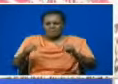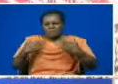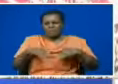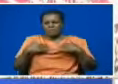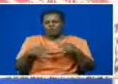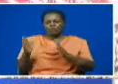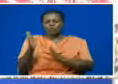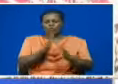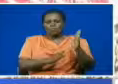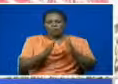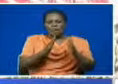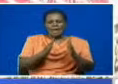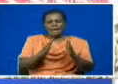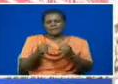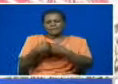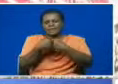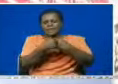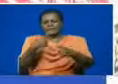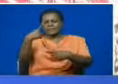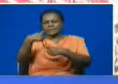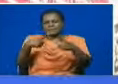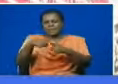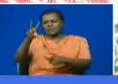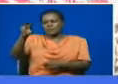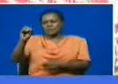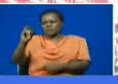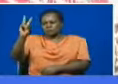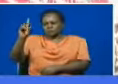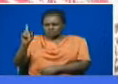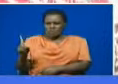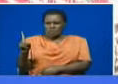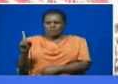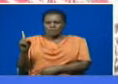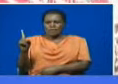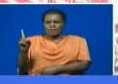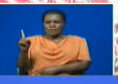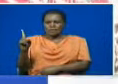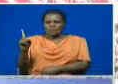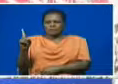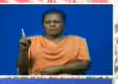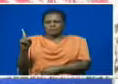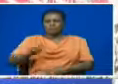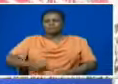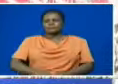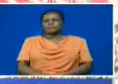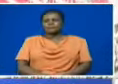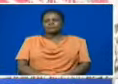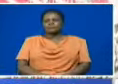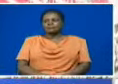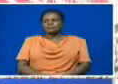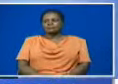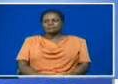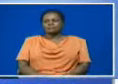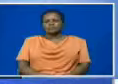challenges of the coming year 2021. Murimi Mwangi, KTN News, at the Nyayo National Stadium in Nairobi.